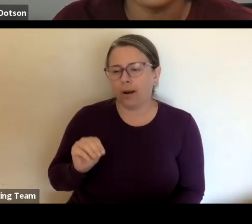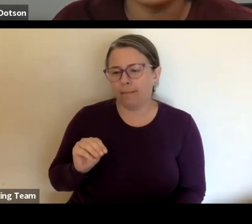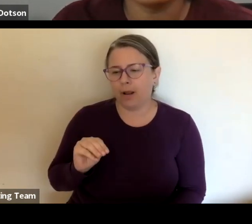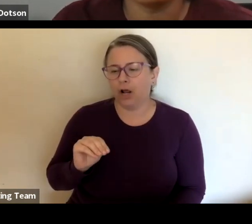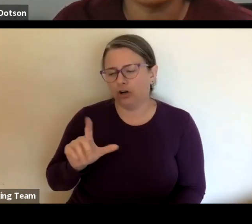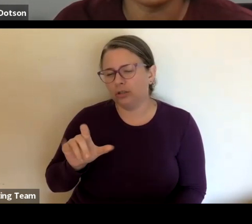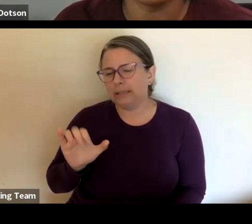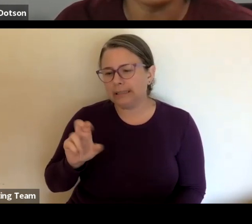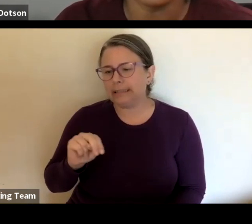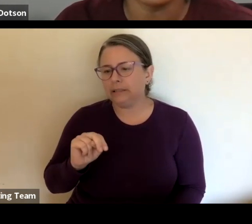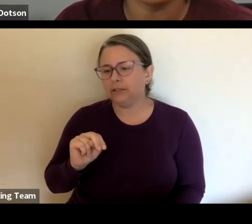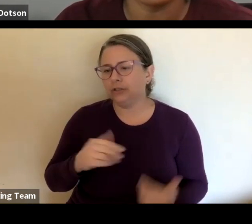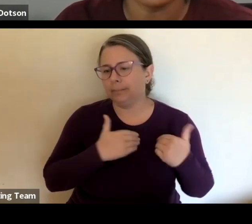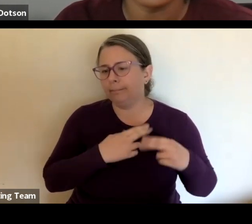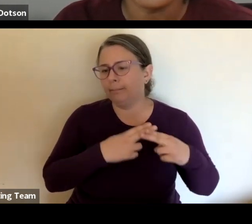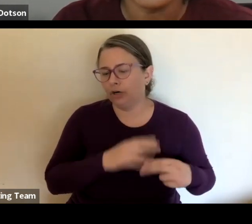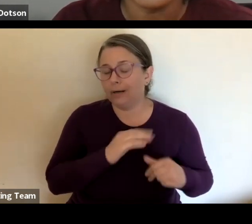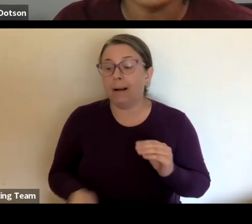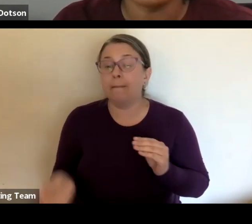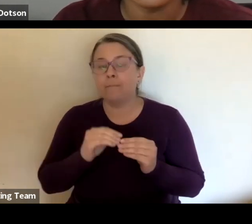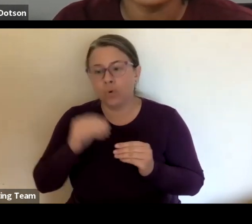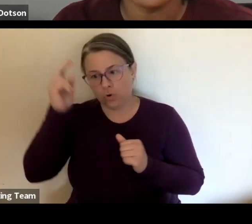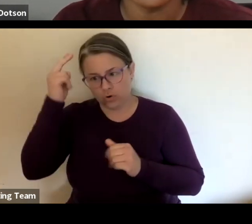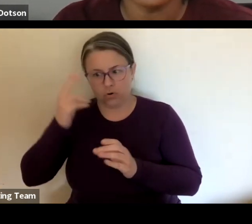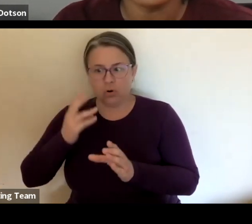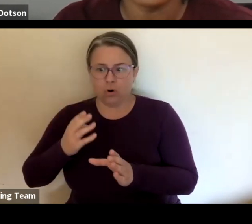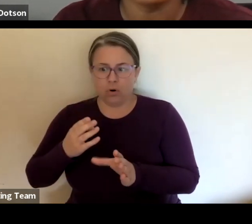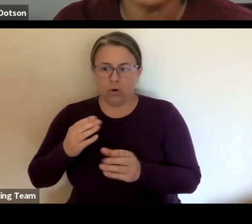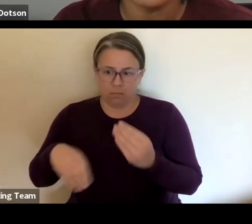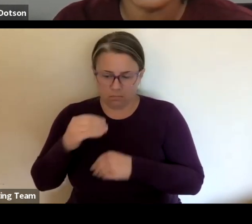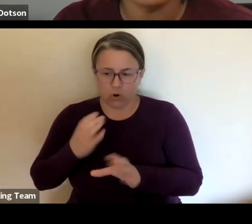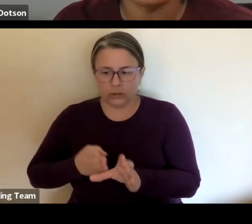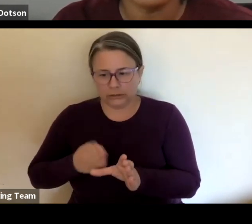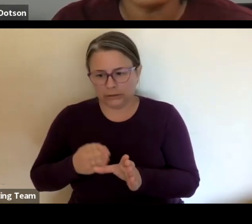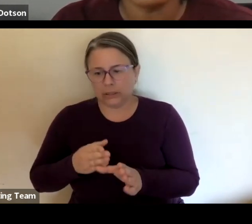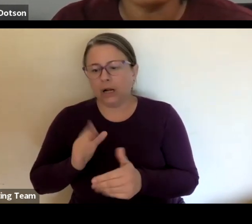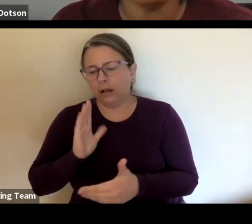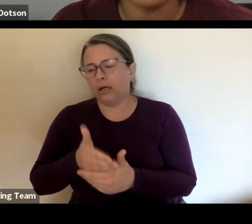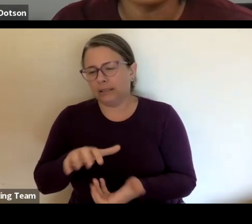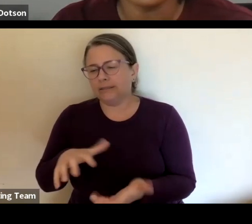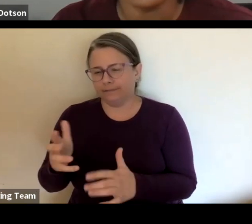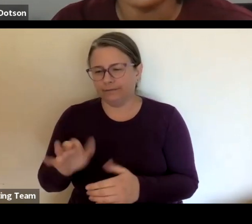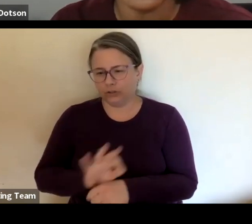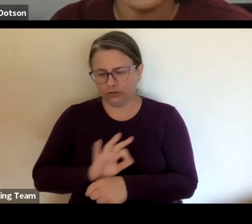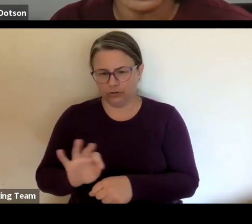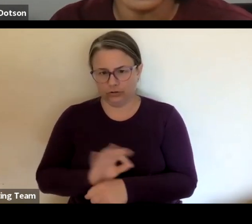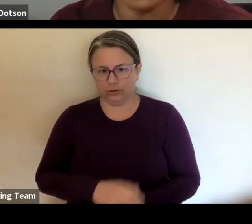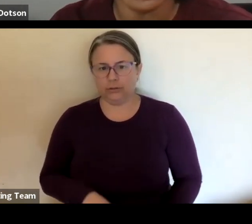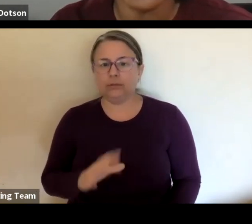We also know that people who have more white matter lesion burden and more severe depressive symptoms